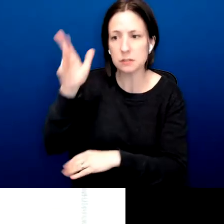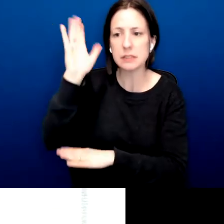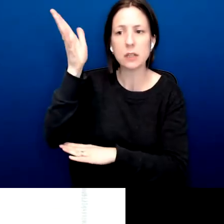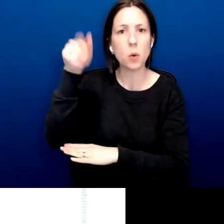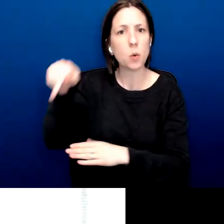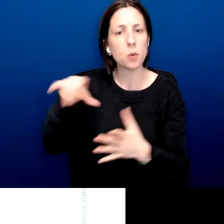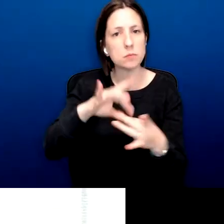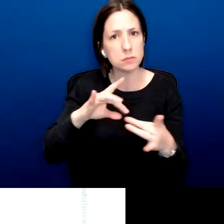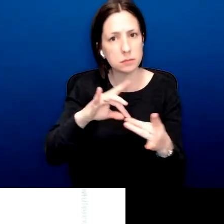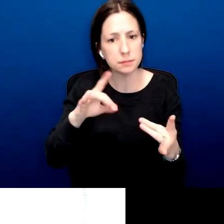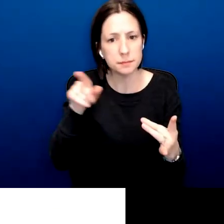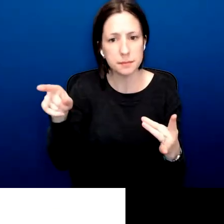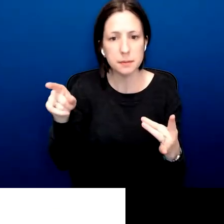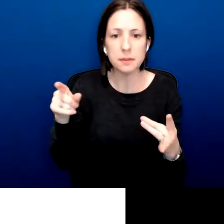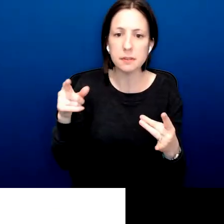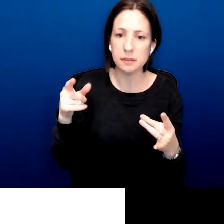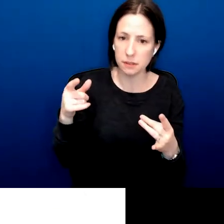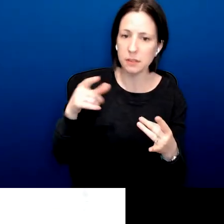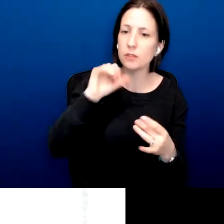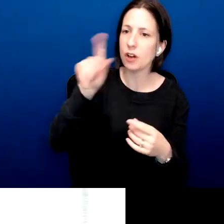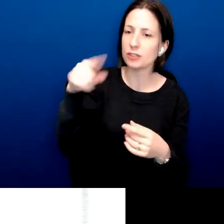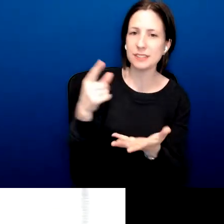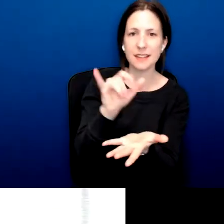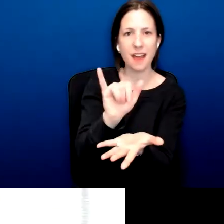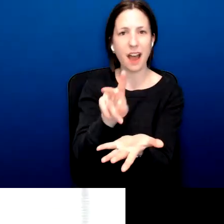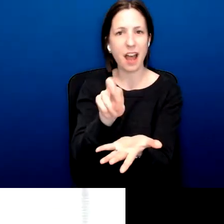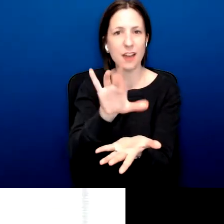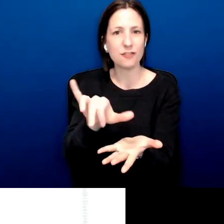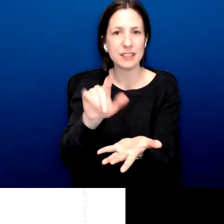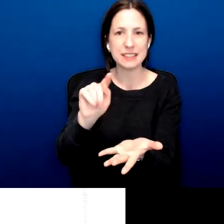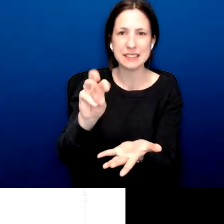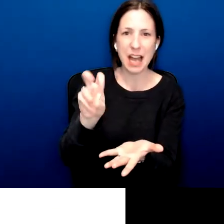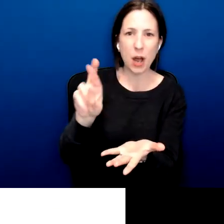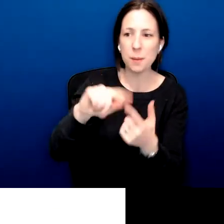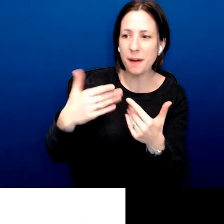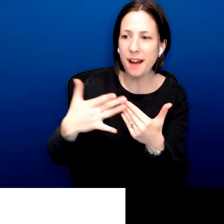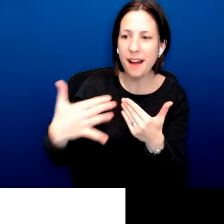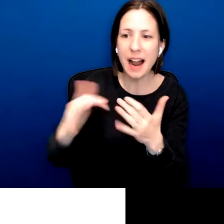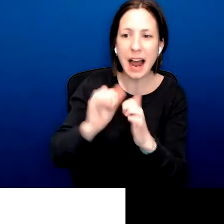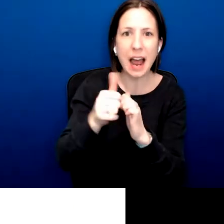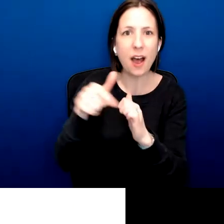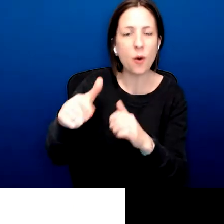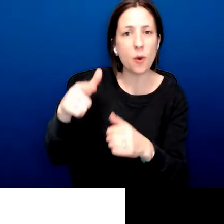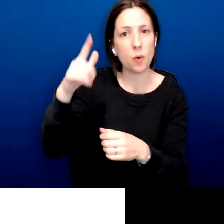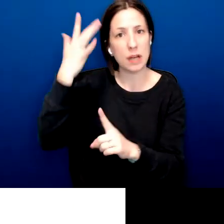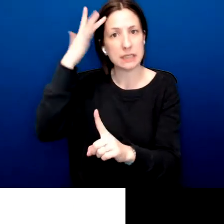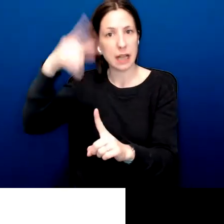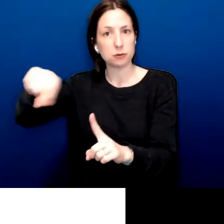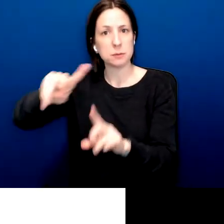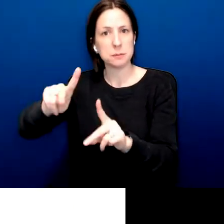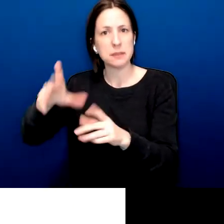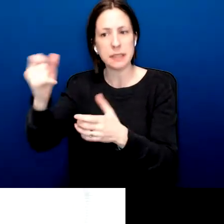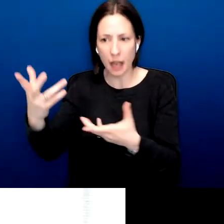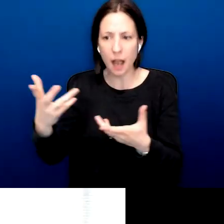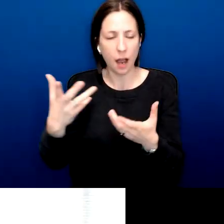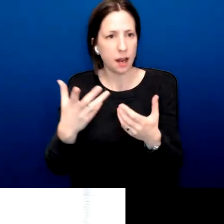the going beyond the ivory tower, the role of the intellectual in eliminating poverty, right? So he wove stories from his youth as a